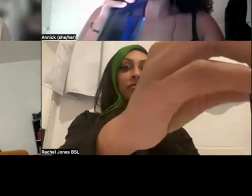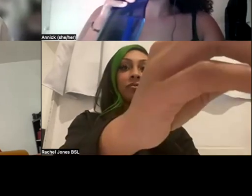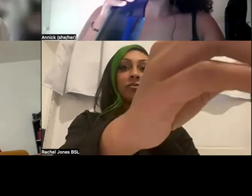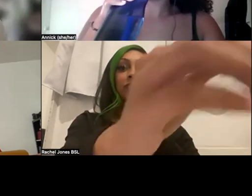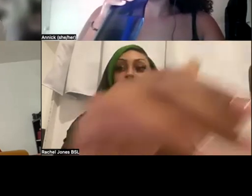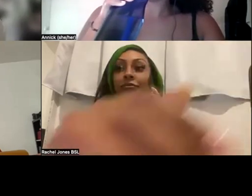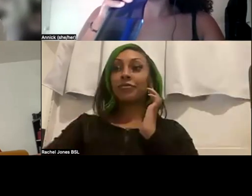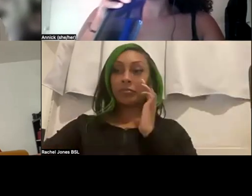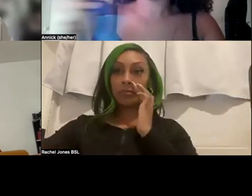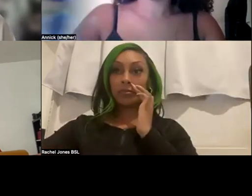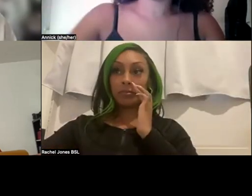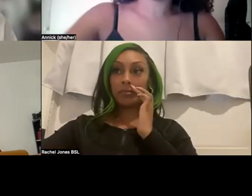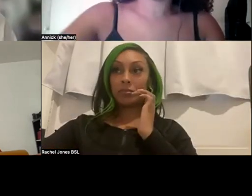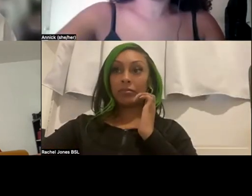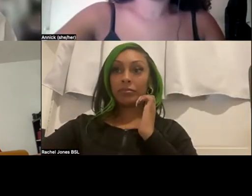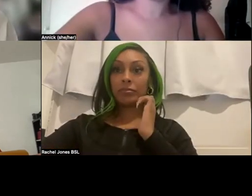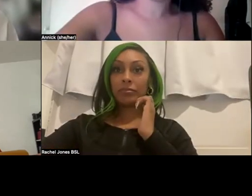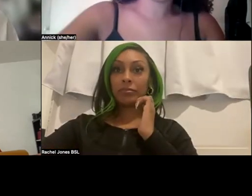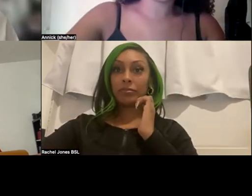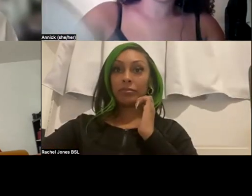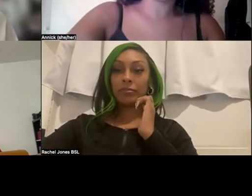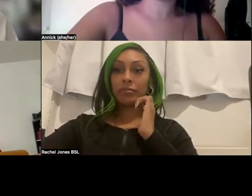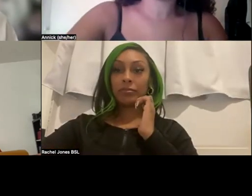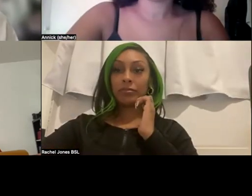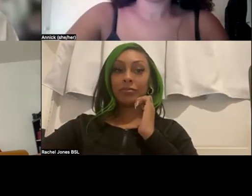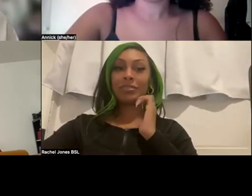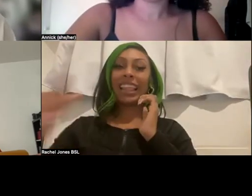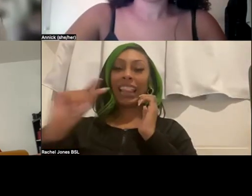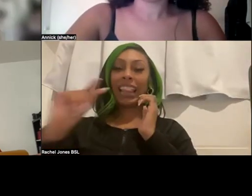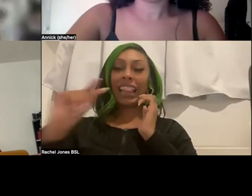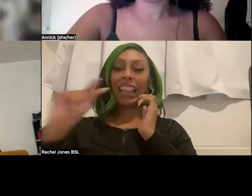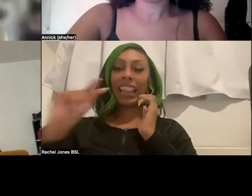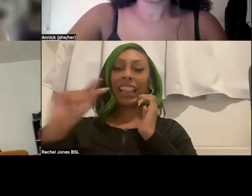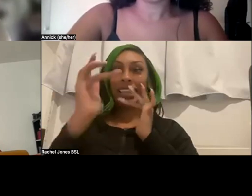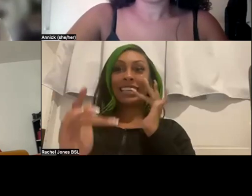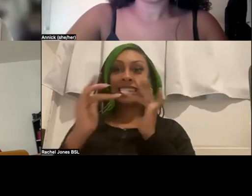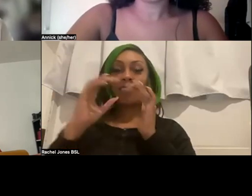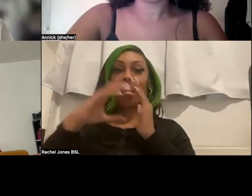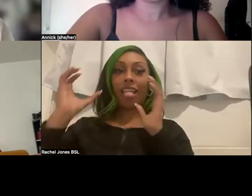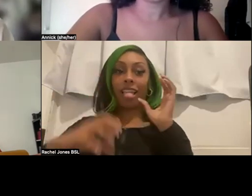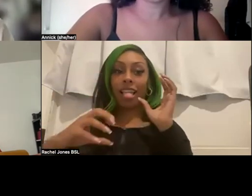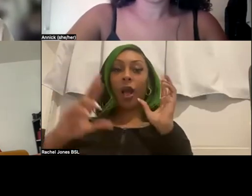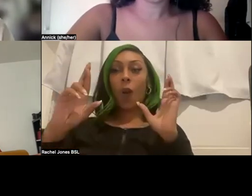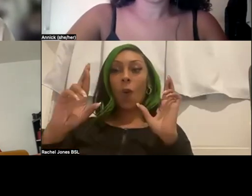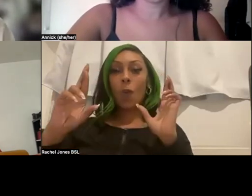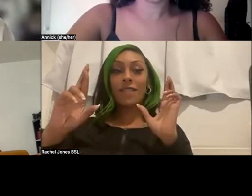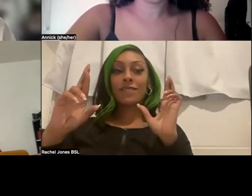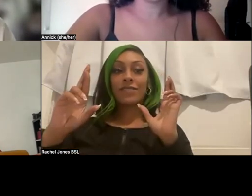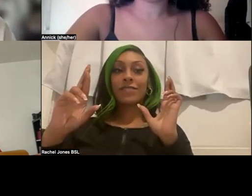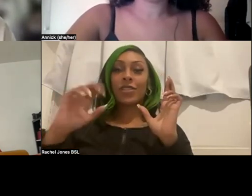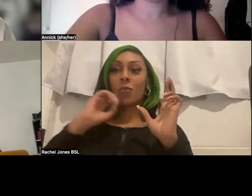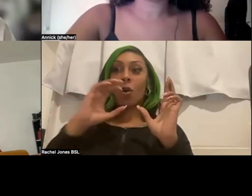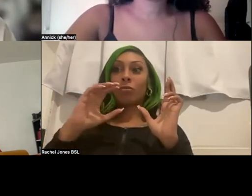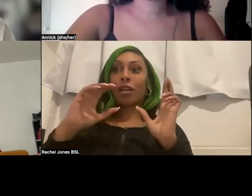also having slight issues with internet, so if it drops out, hopefully it won't last too long.